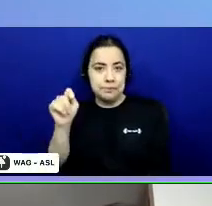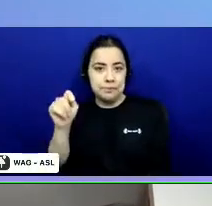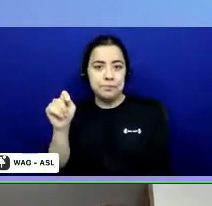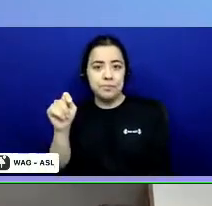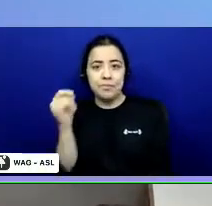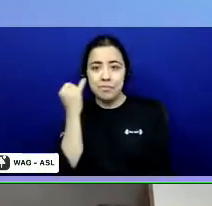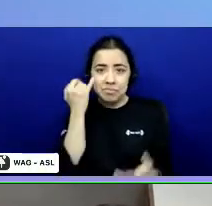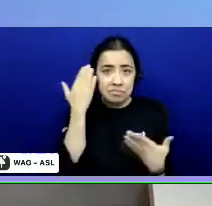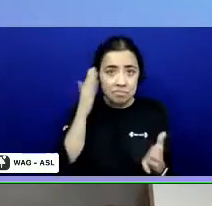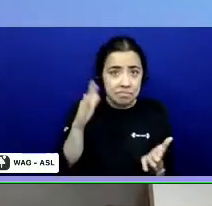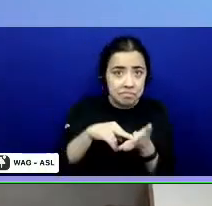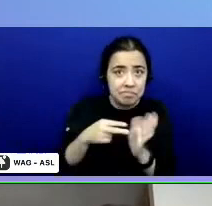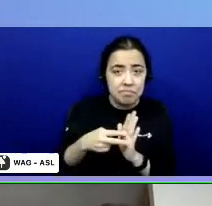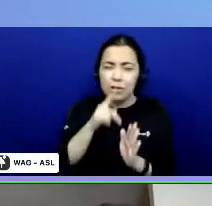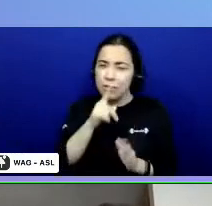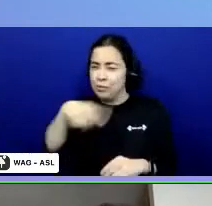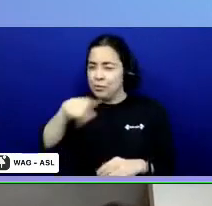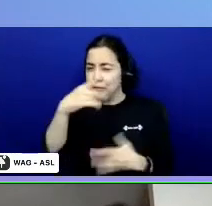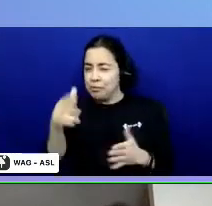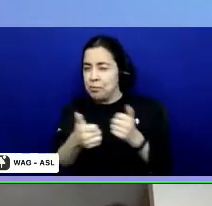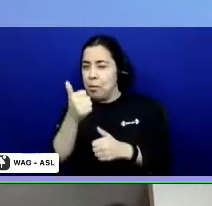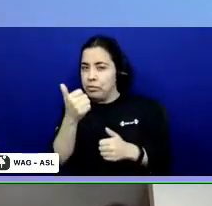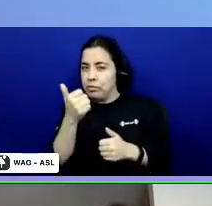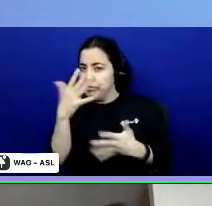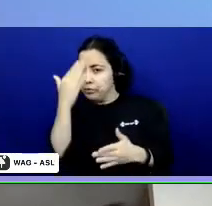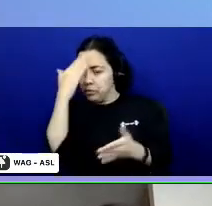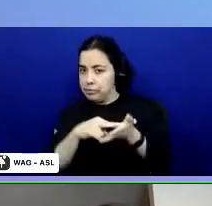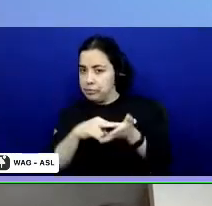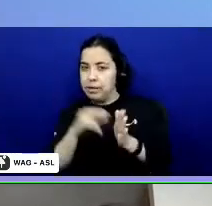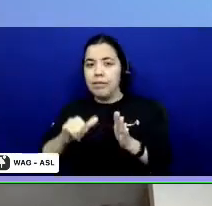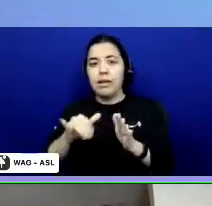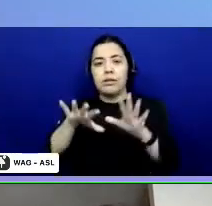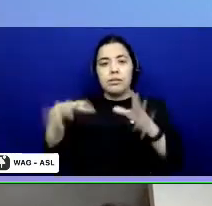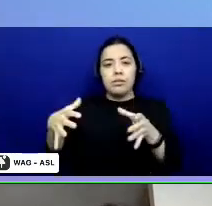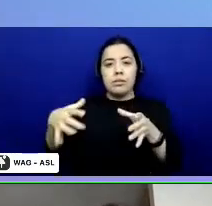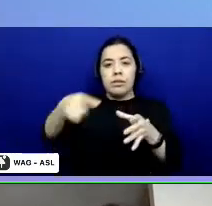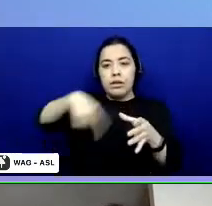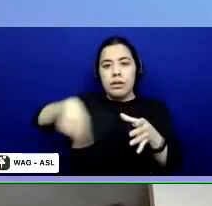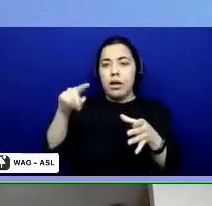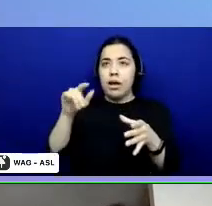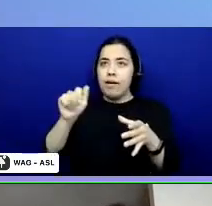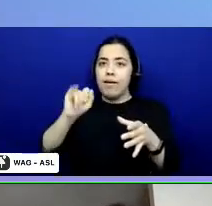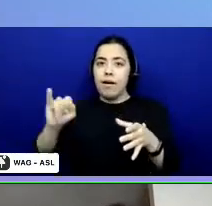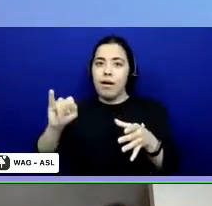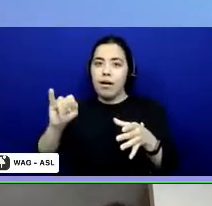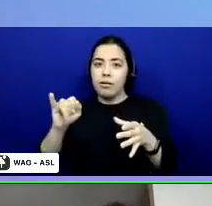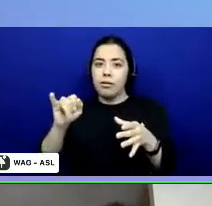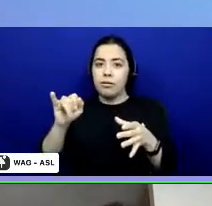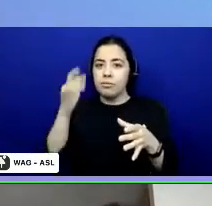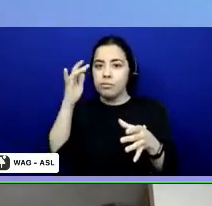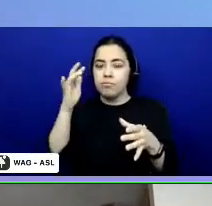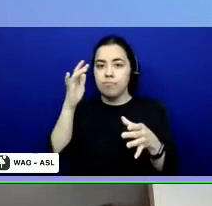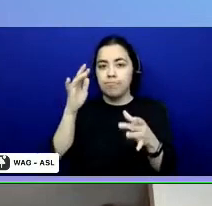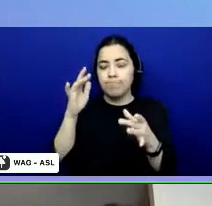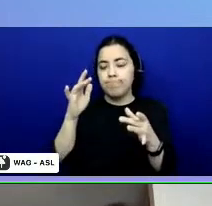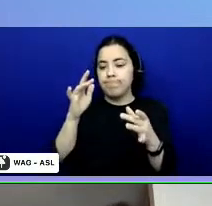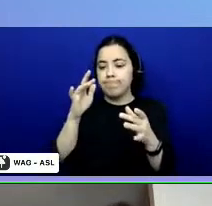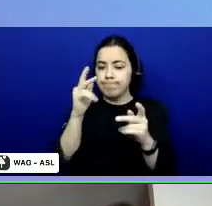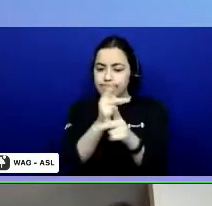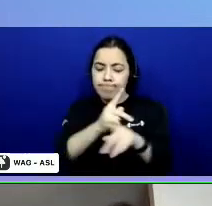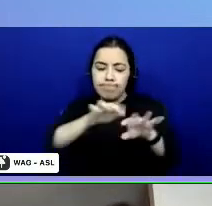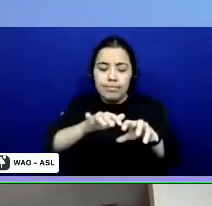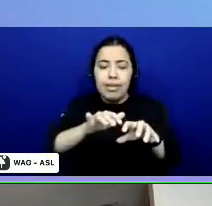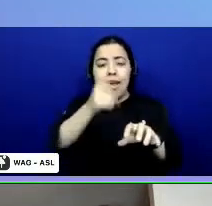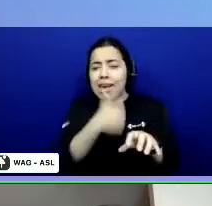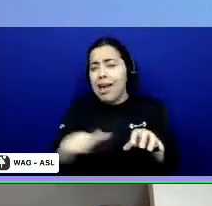haven't, that's a neural network or an artificial intelligence algorithm that you can basically ask any question or give a coding